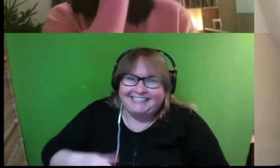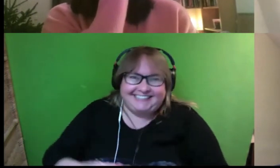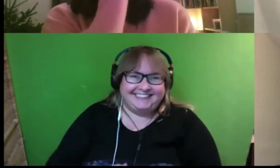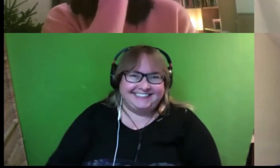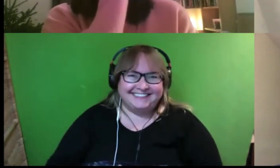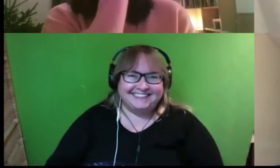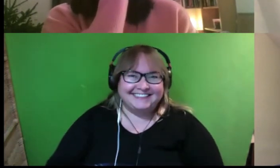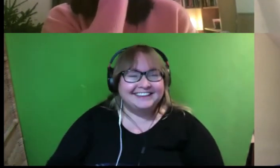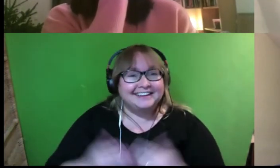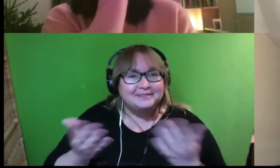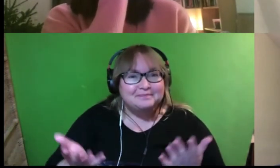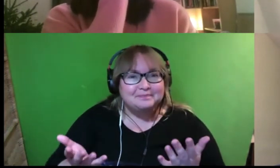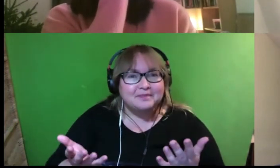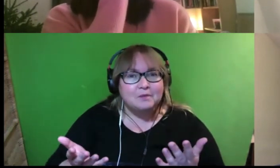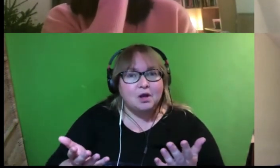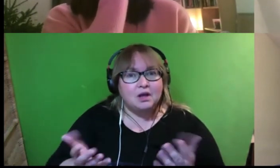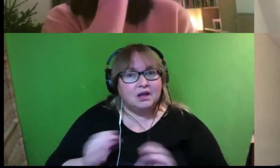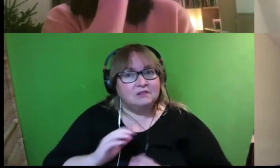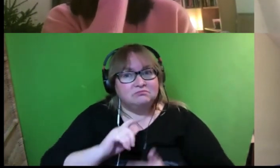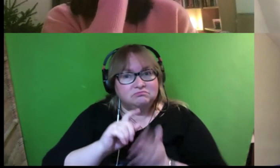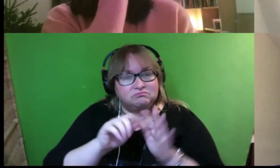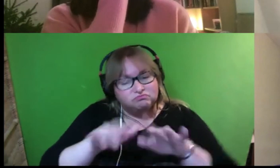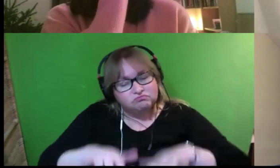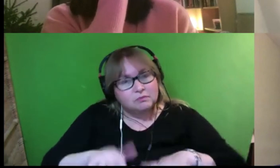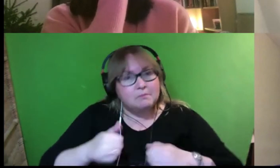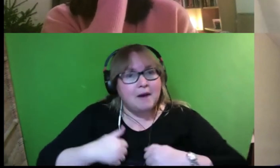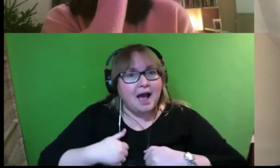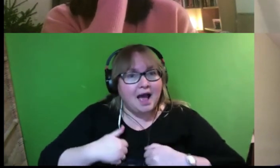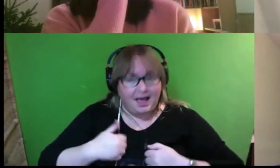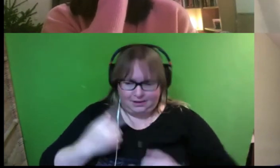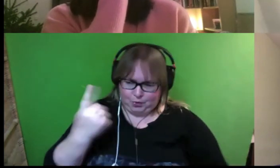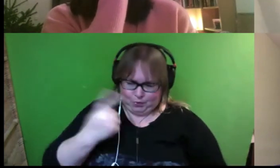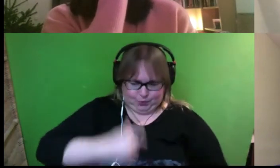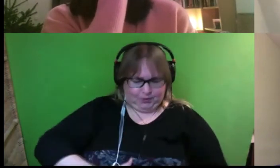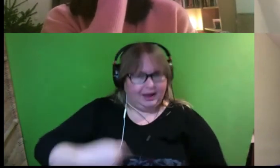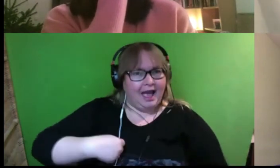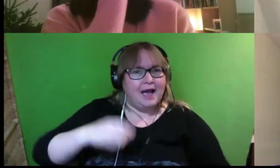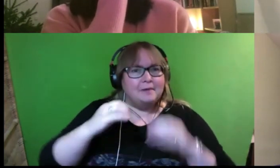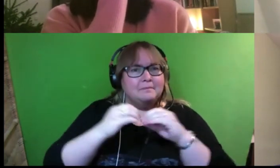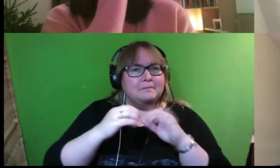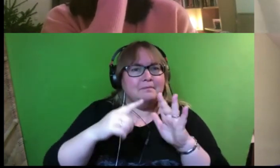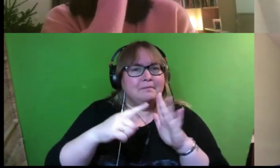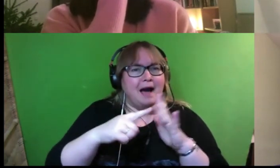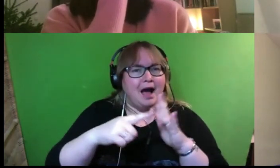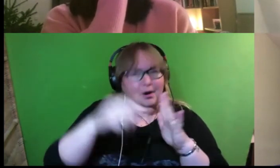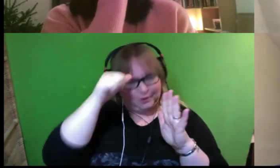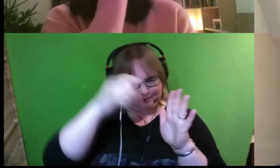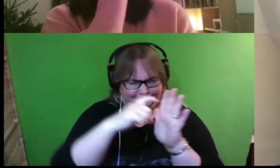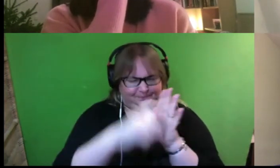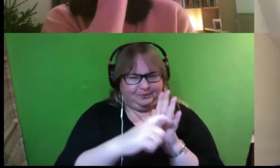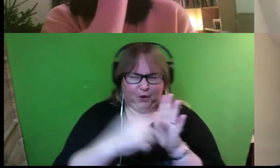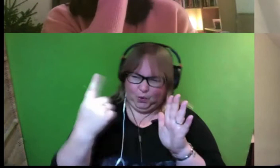But also in terms of writing my bio, which is such an anxiety-inducing exercise, I'm trying to think about it as